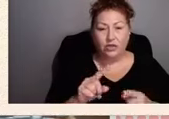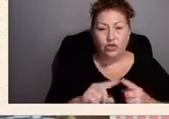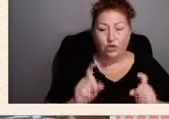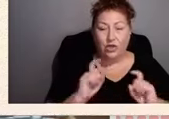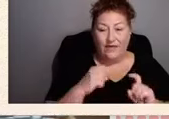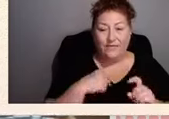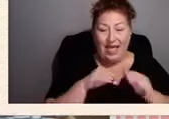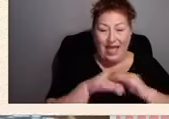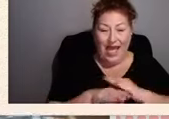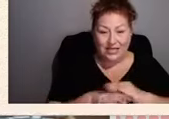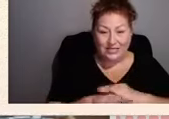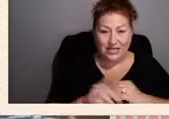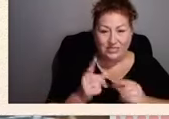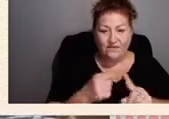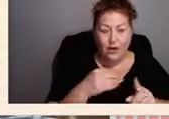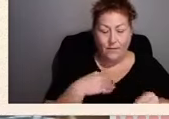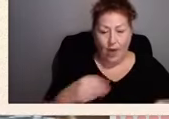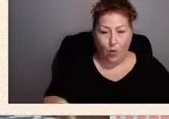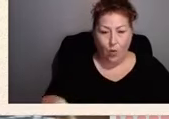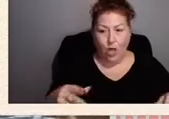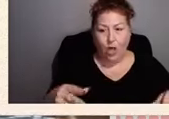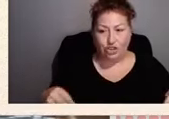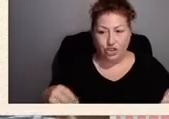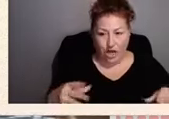my wheelchair.